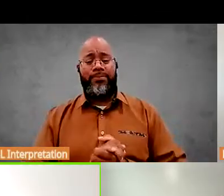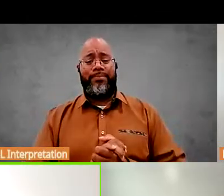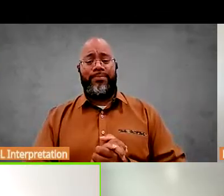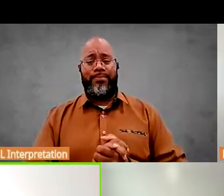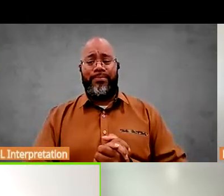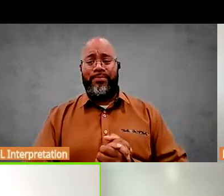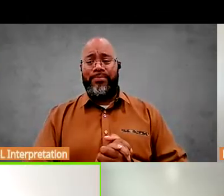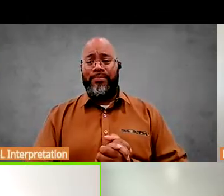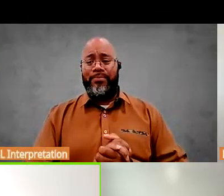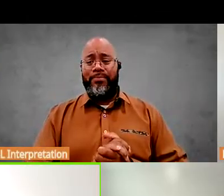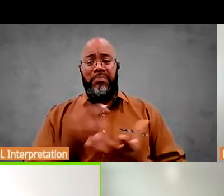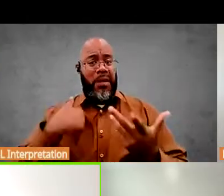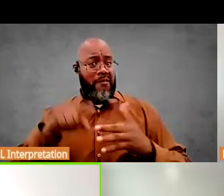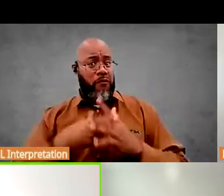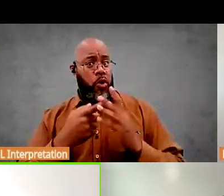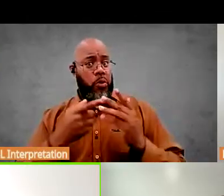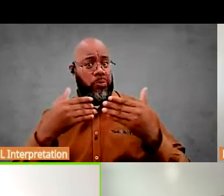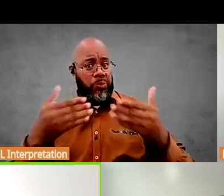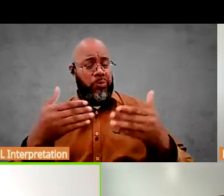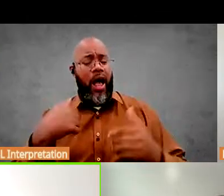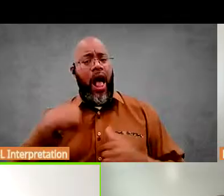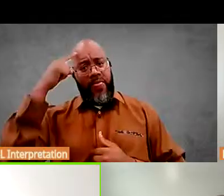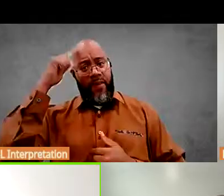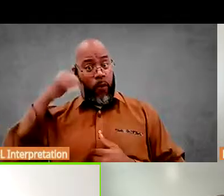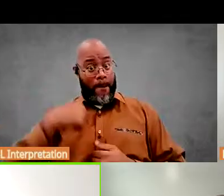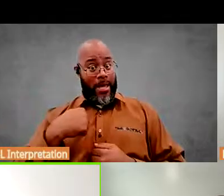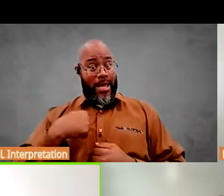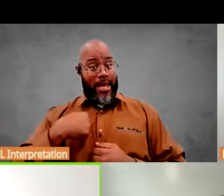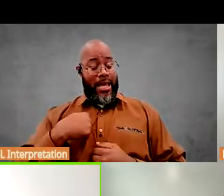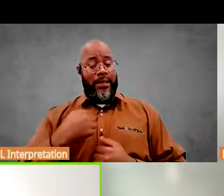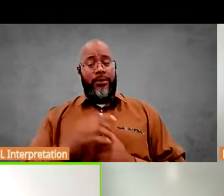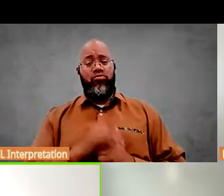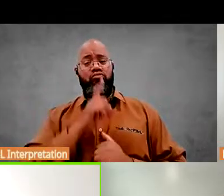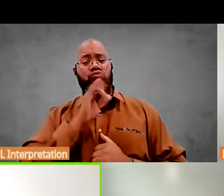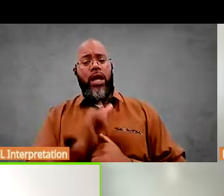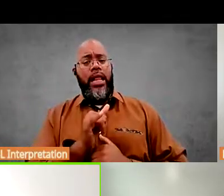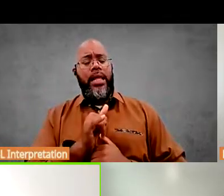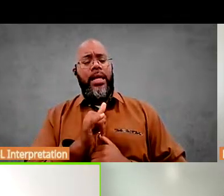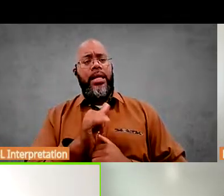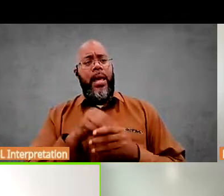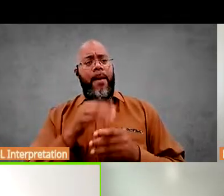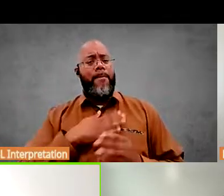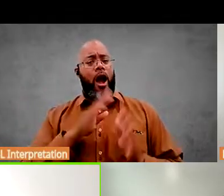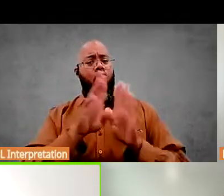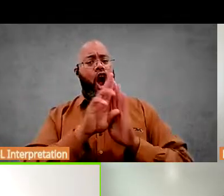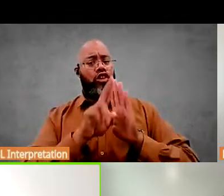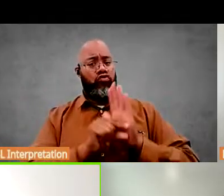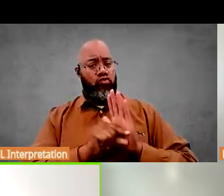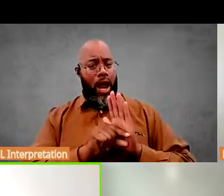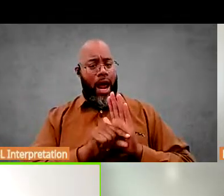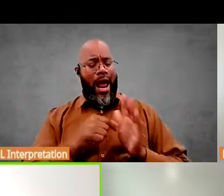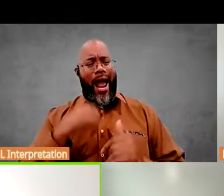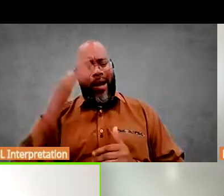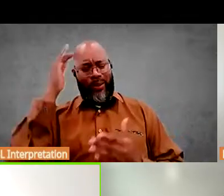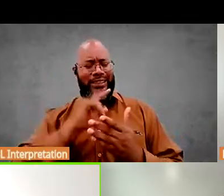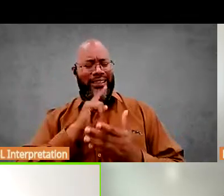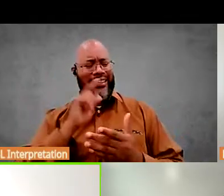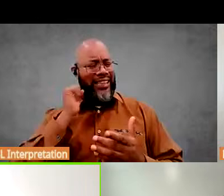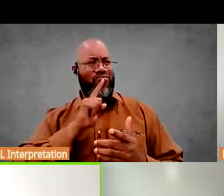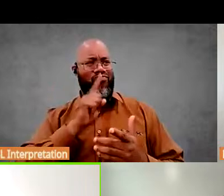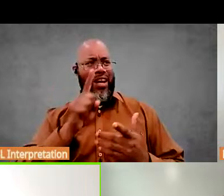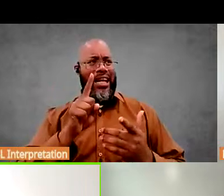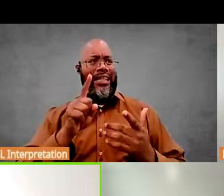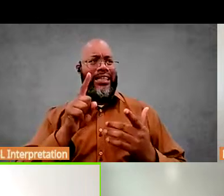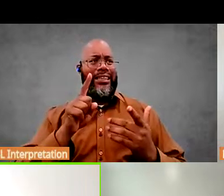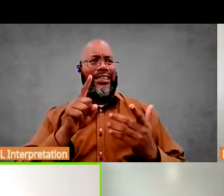Yeah, I can go first. I think for me, really, it was in my undergrad. I know that sounds really